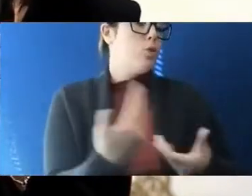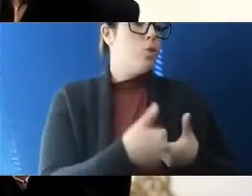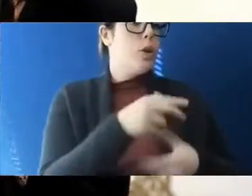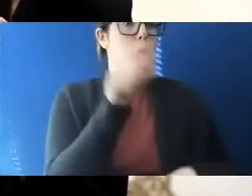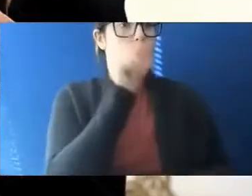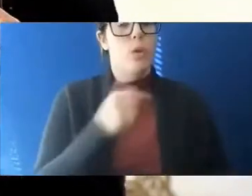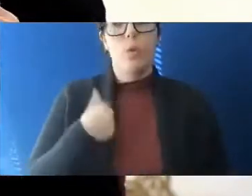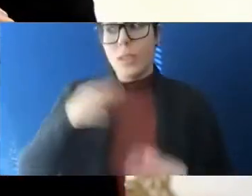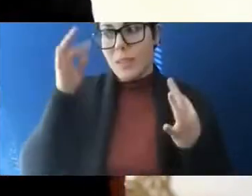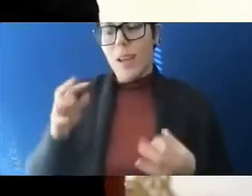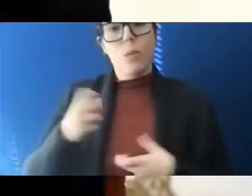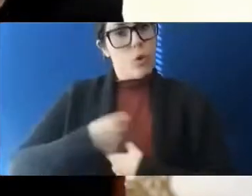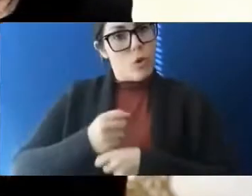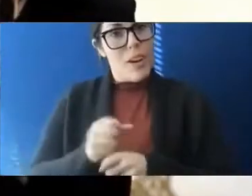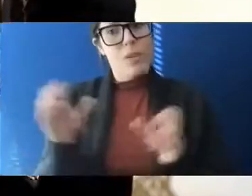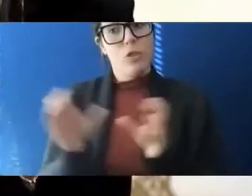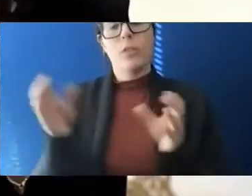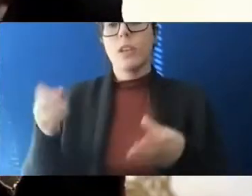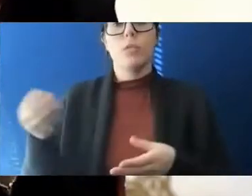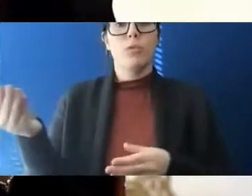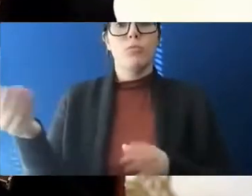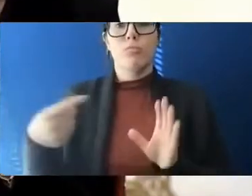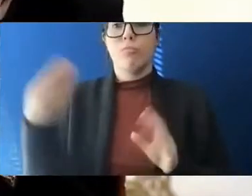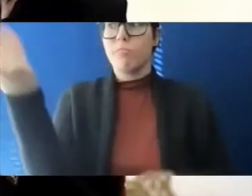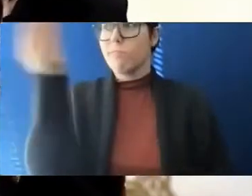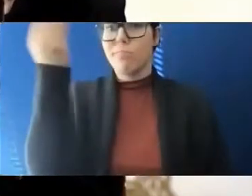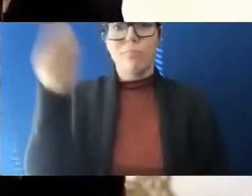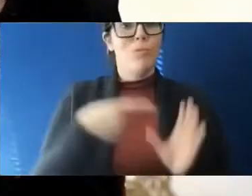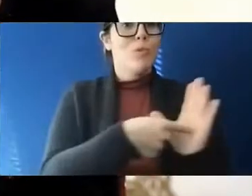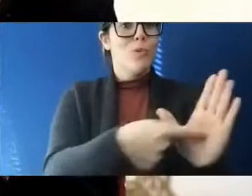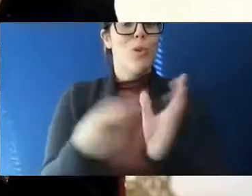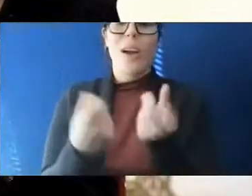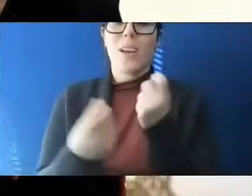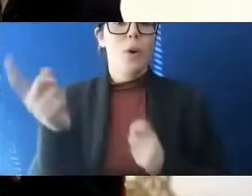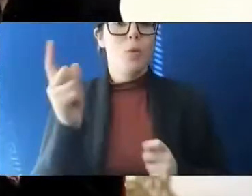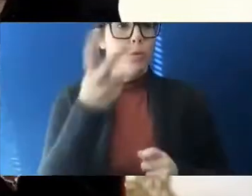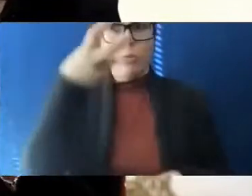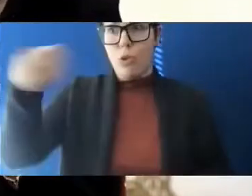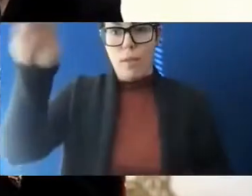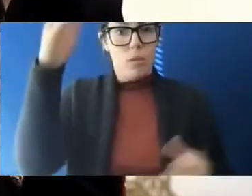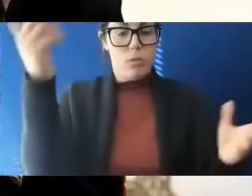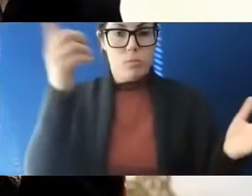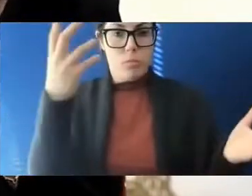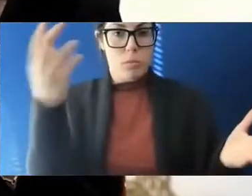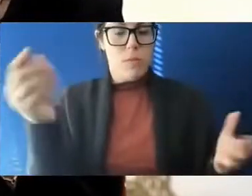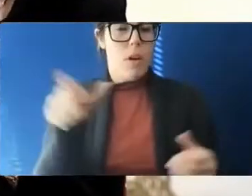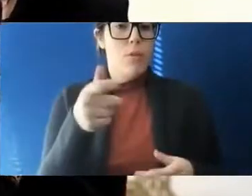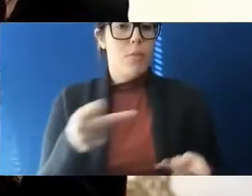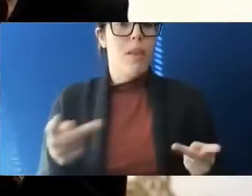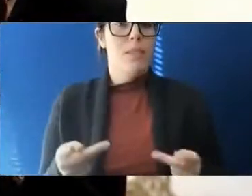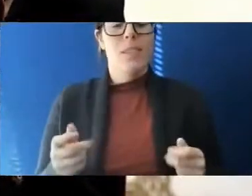a certificate. It can travel wherever anyone wants to go. We have one in IT support, data